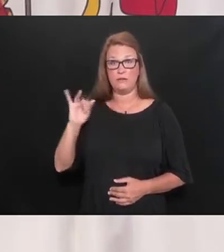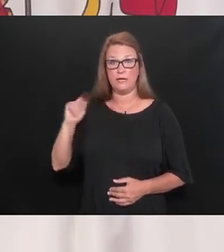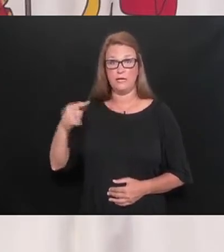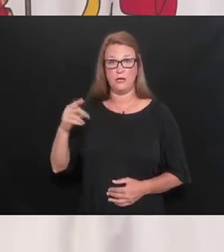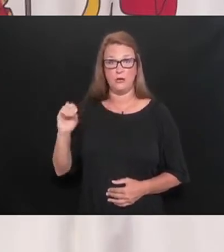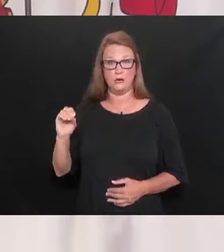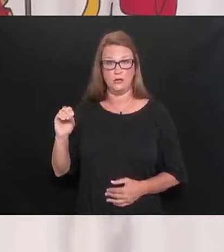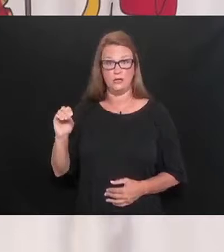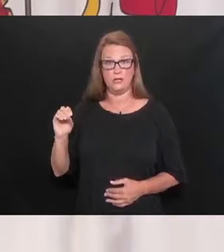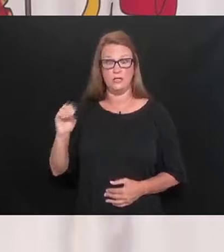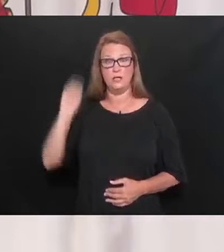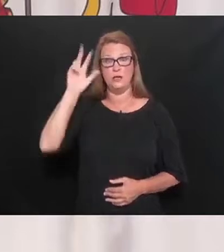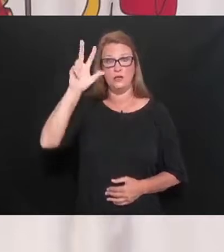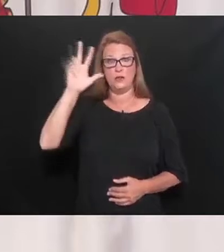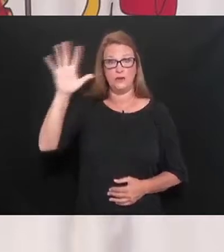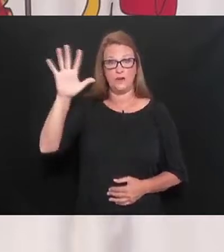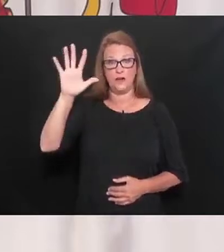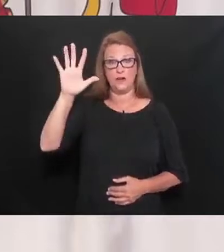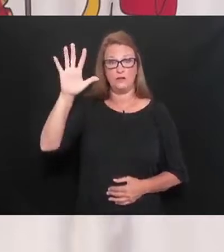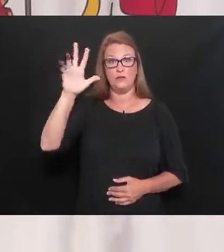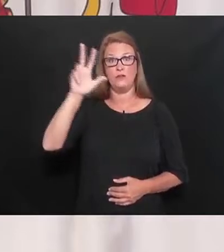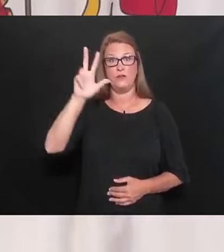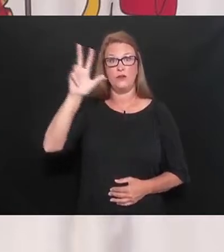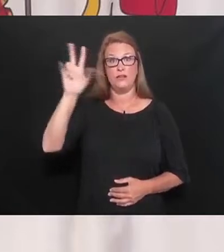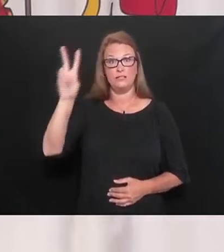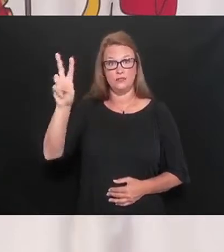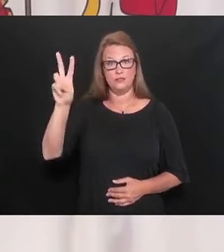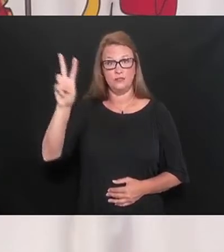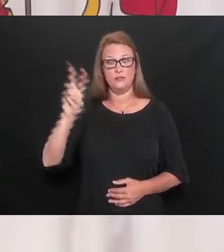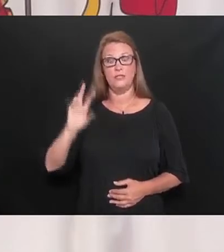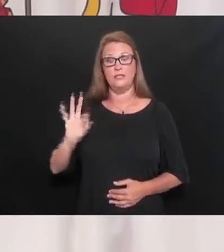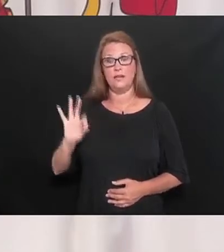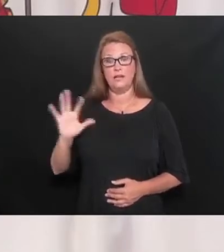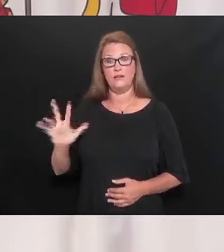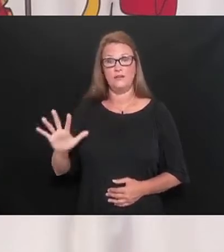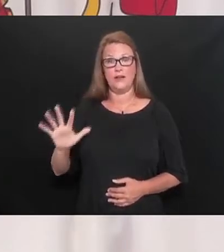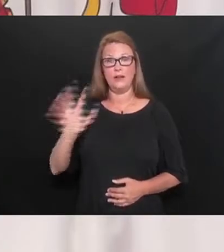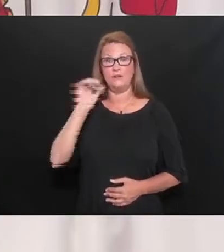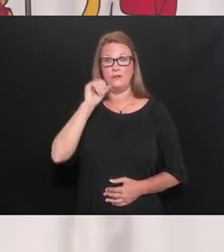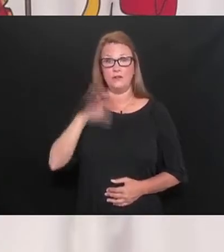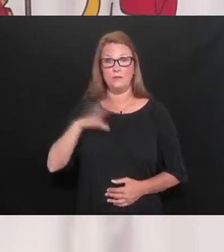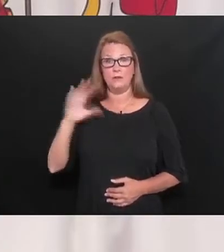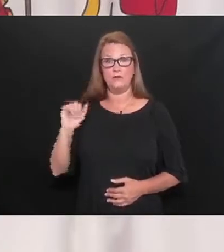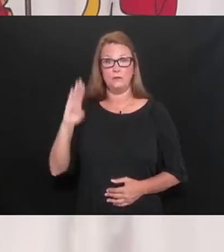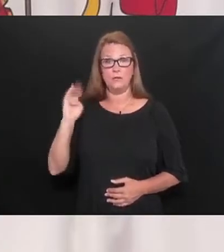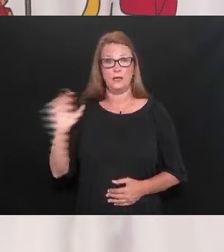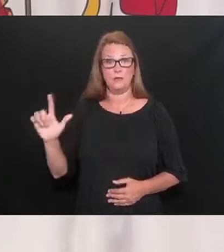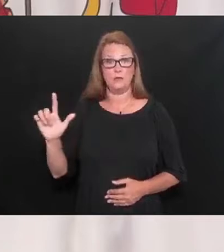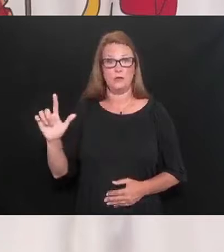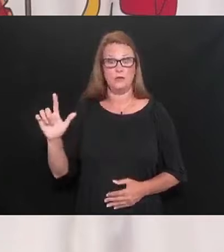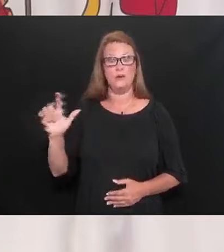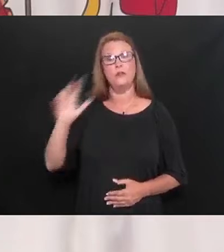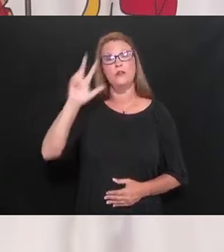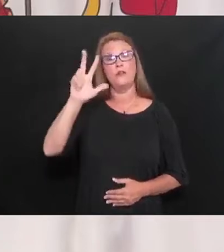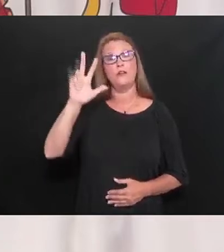County. The 3,532nd death, a 95-year-old female from Cabell County.